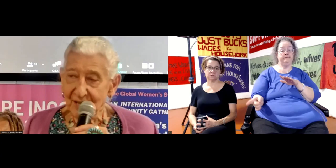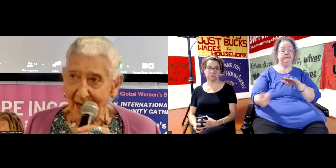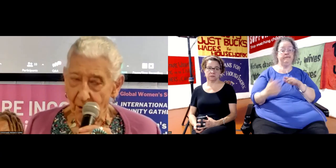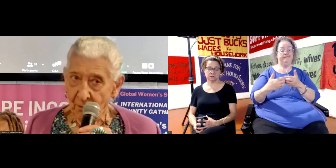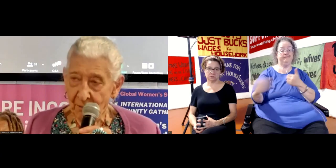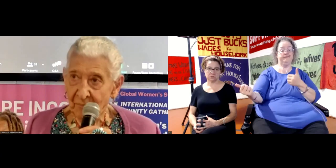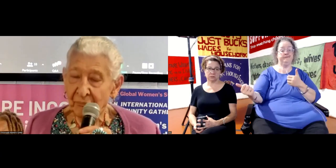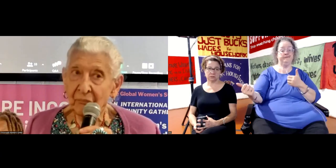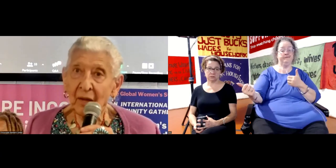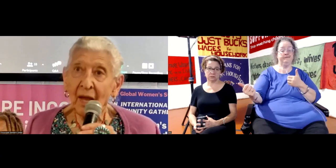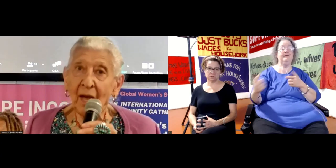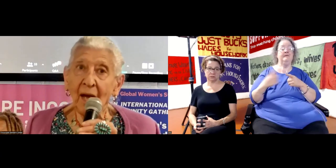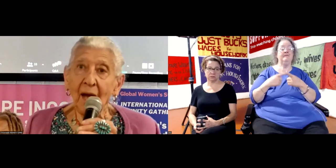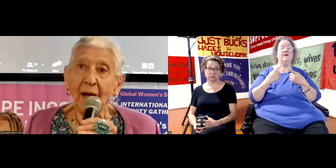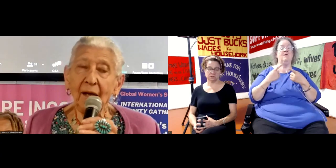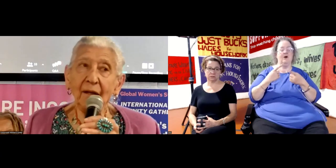ways now.